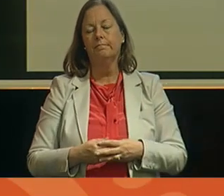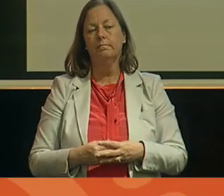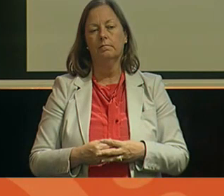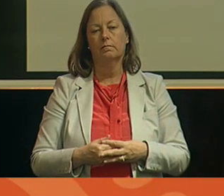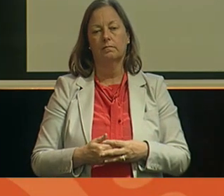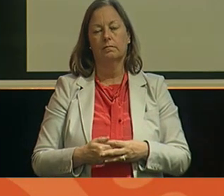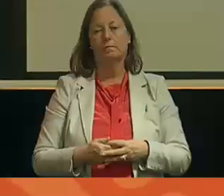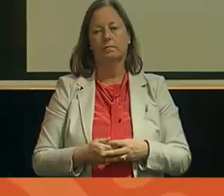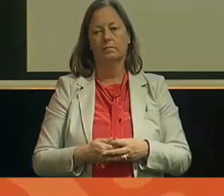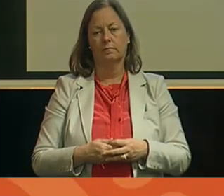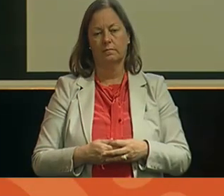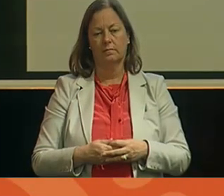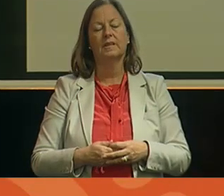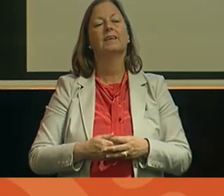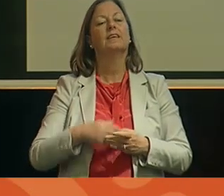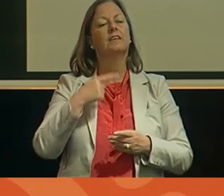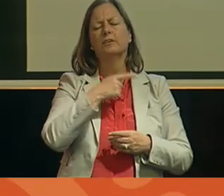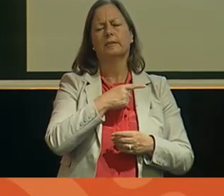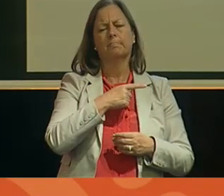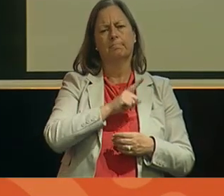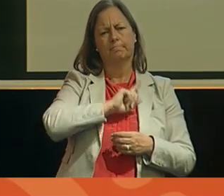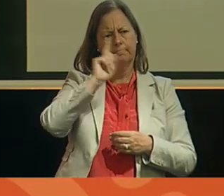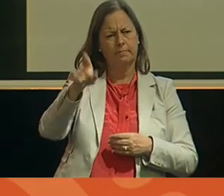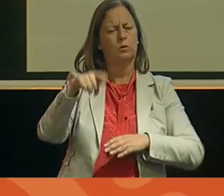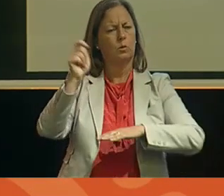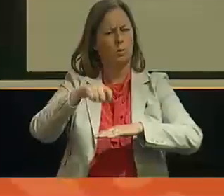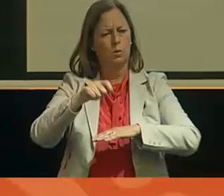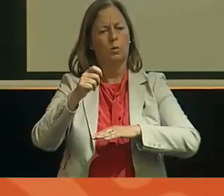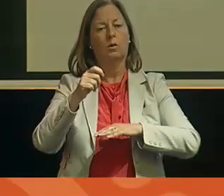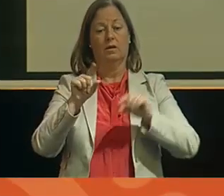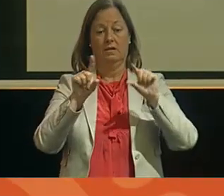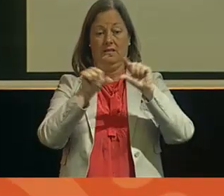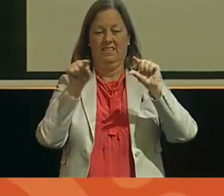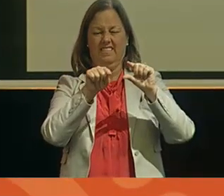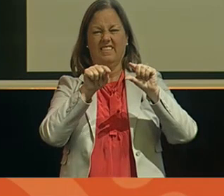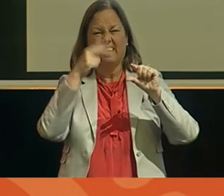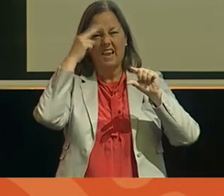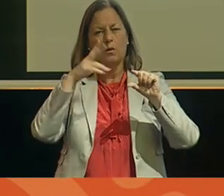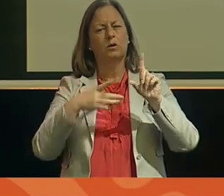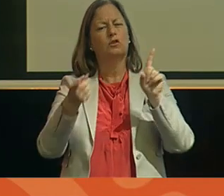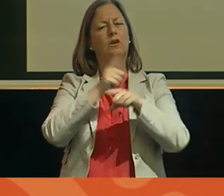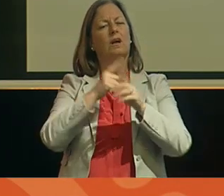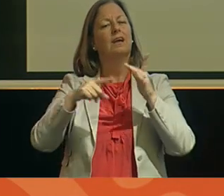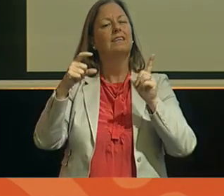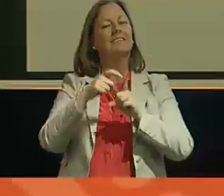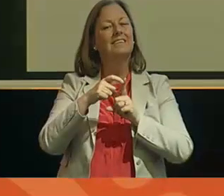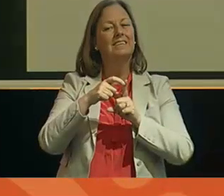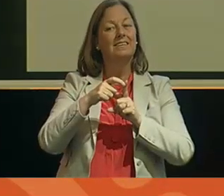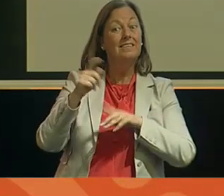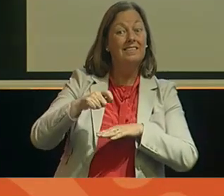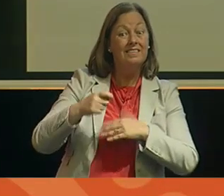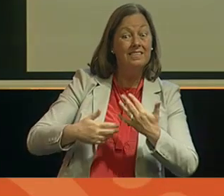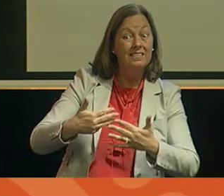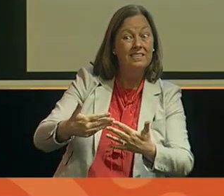So she brought up a case to the court. She wanted to change her ID in a name card and everything, but it was declined. And it was a